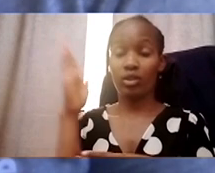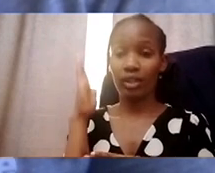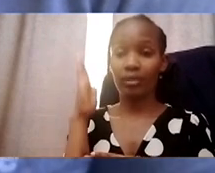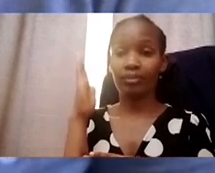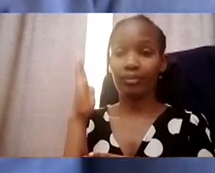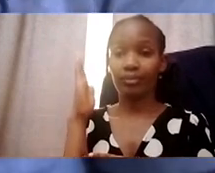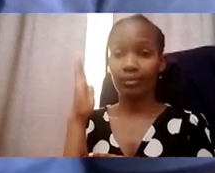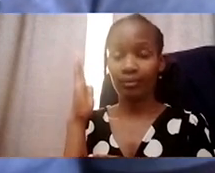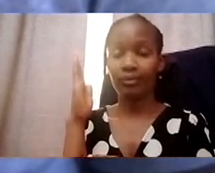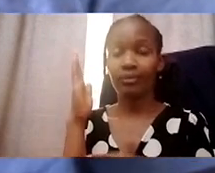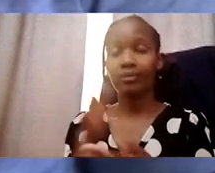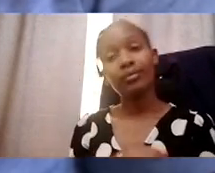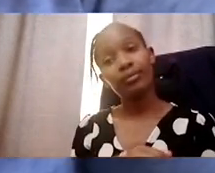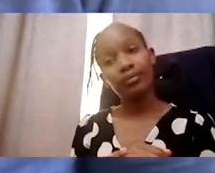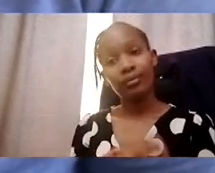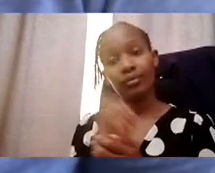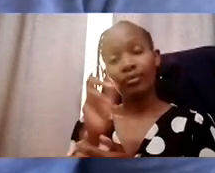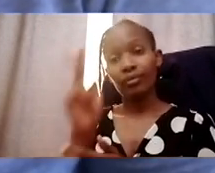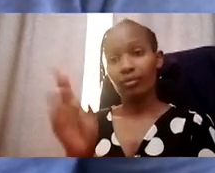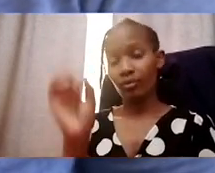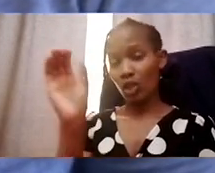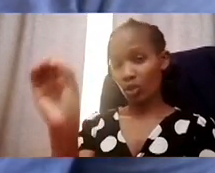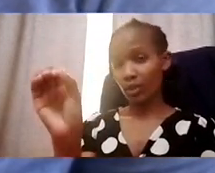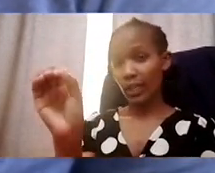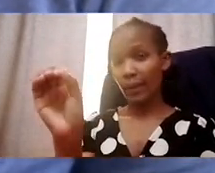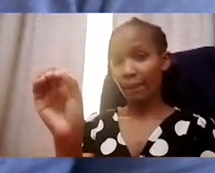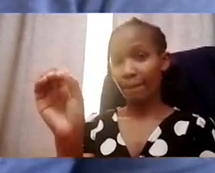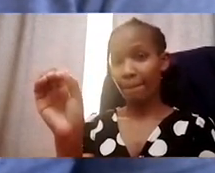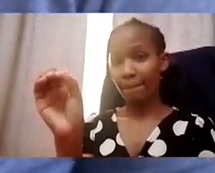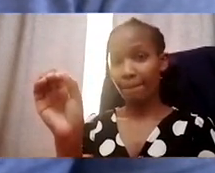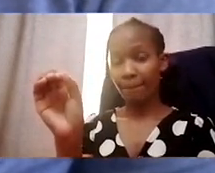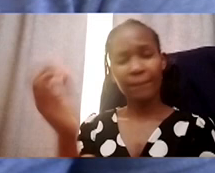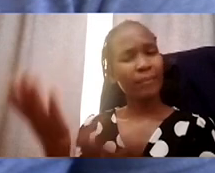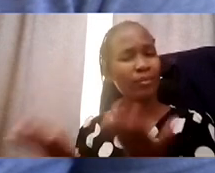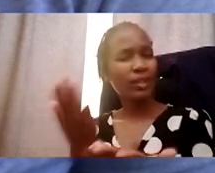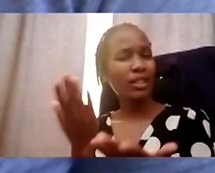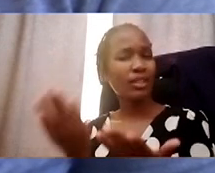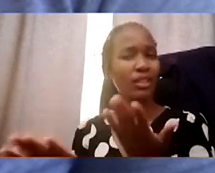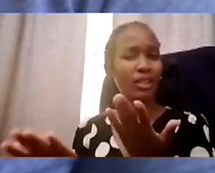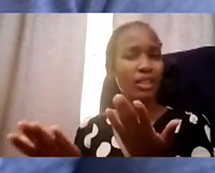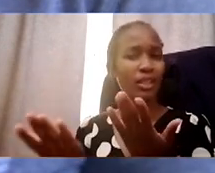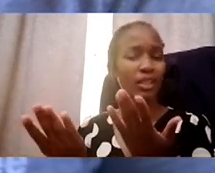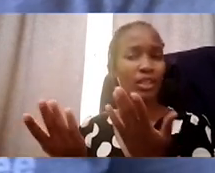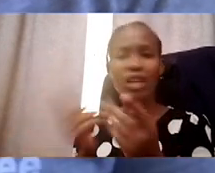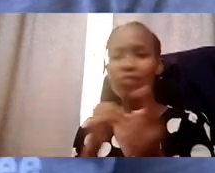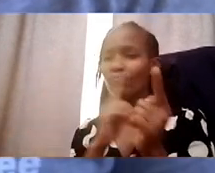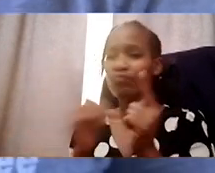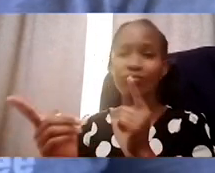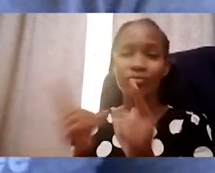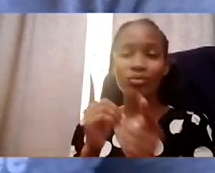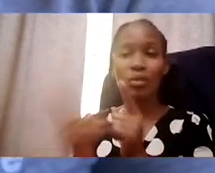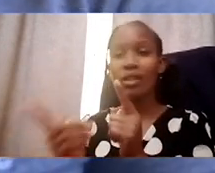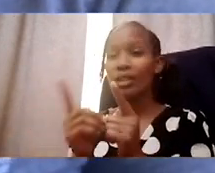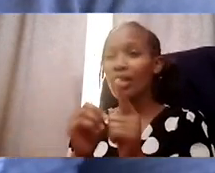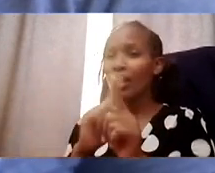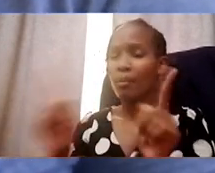measures. So it's kind of like you are running a marathon, but you still